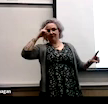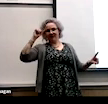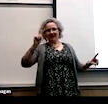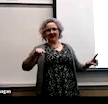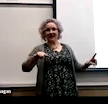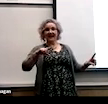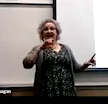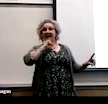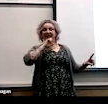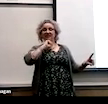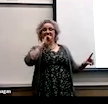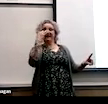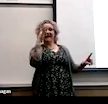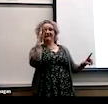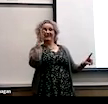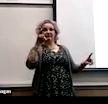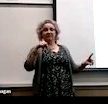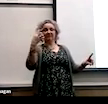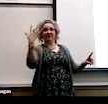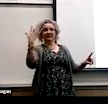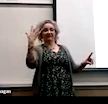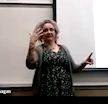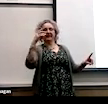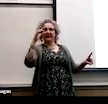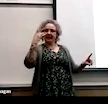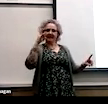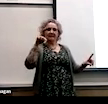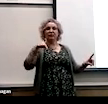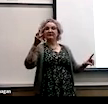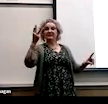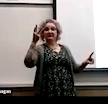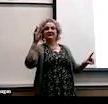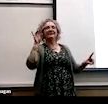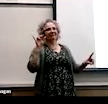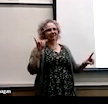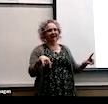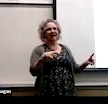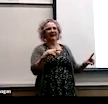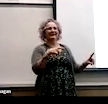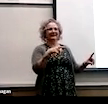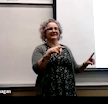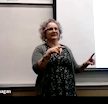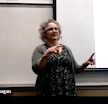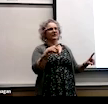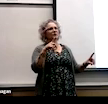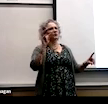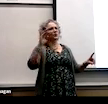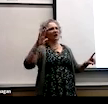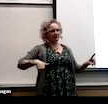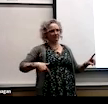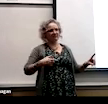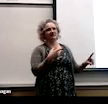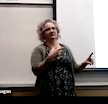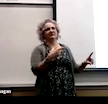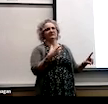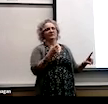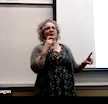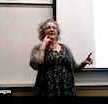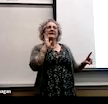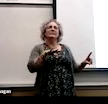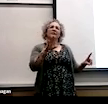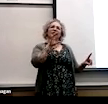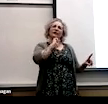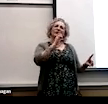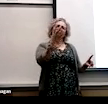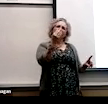sure. So some of the literature is more in the realm of what about 12 to 14? Can we start to lay some groundwork? Can we start to think about what